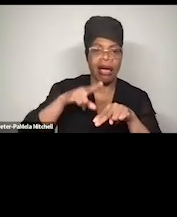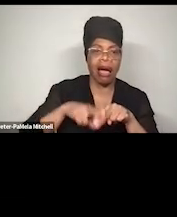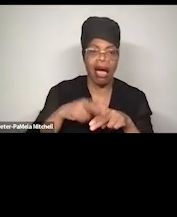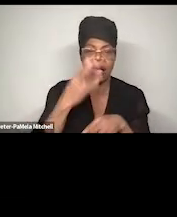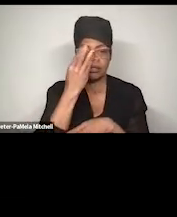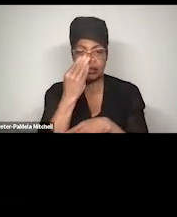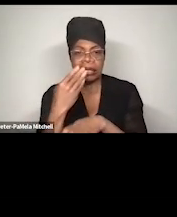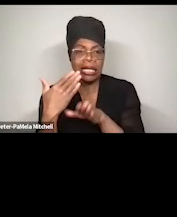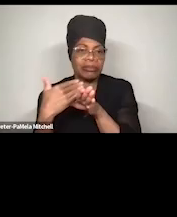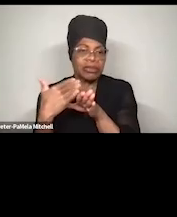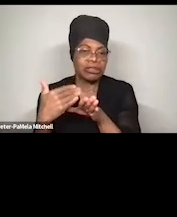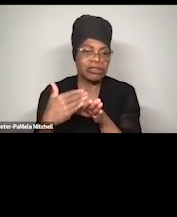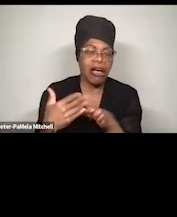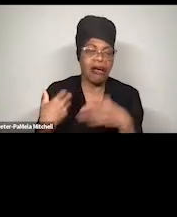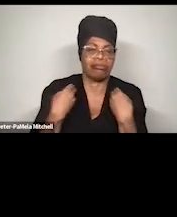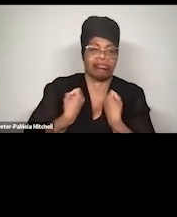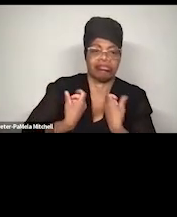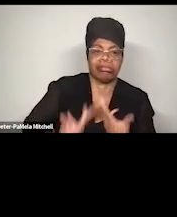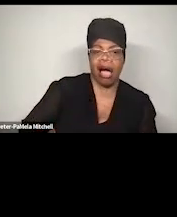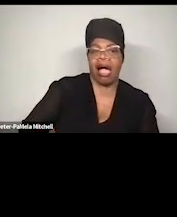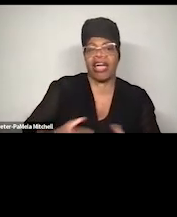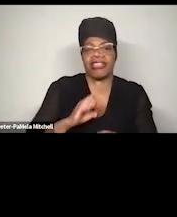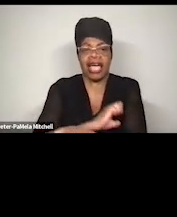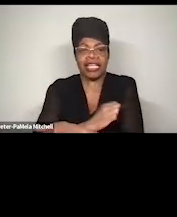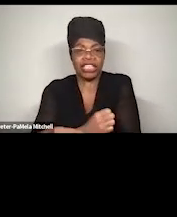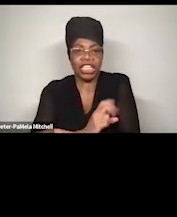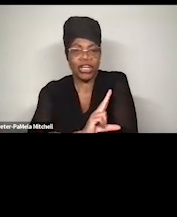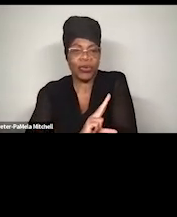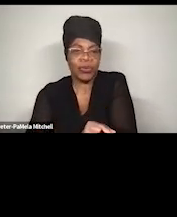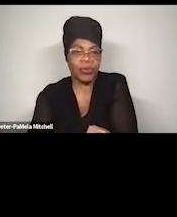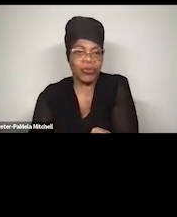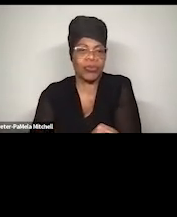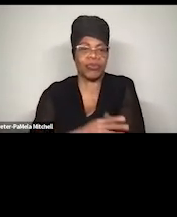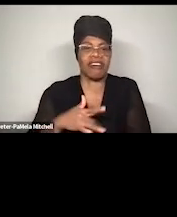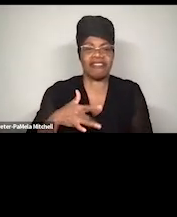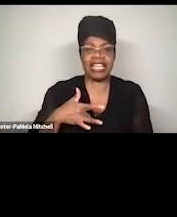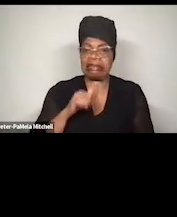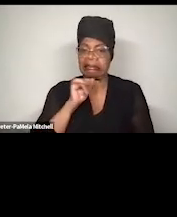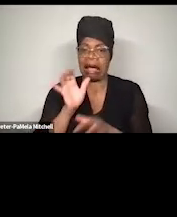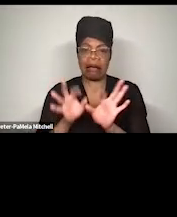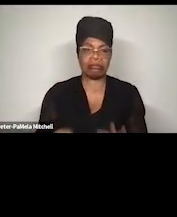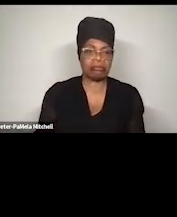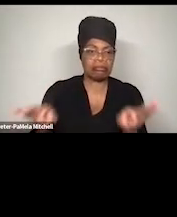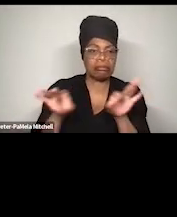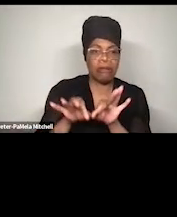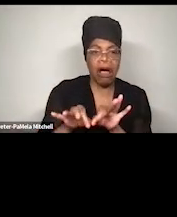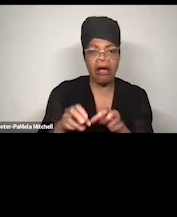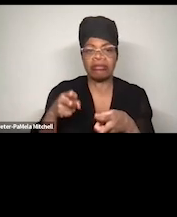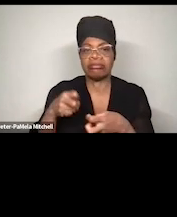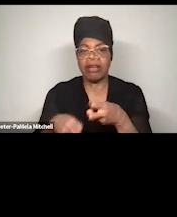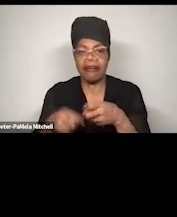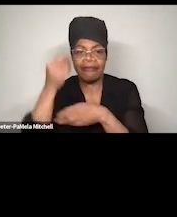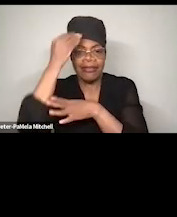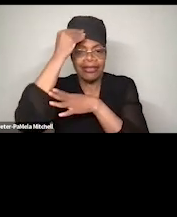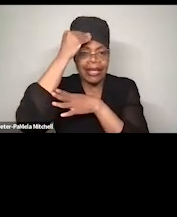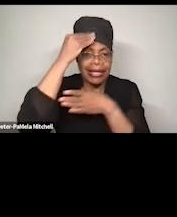worthless or excessive guilt and hopelessness, difficulty thinking, concentrating and making decisions, and sometimes recurrent thoughts of death and